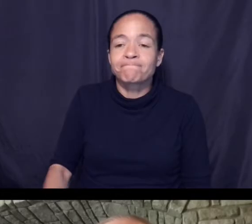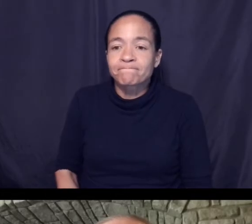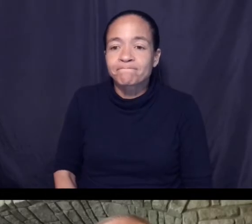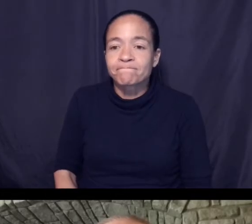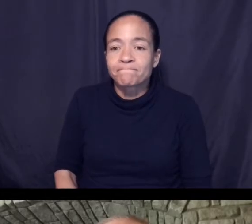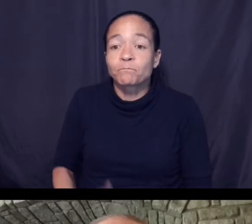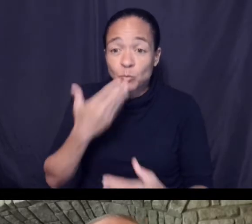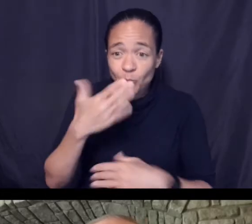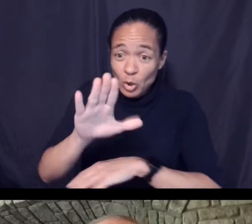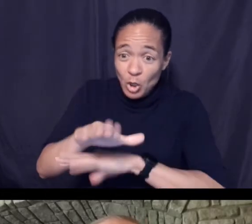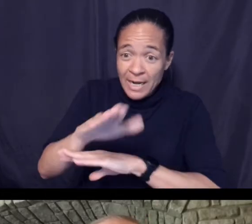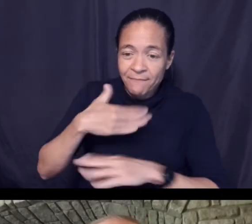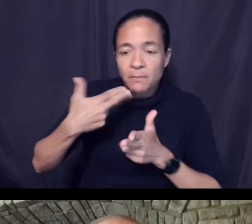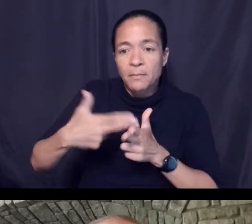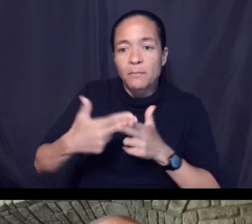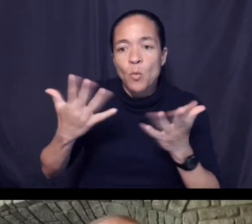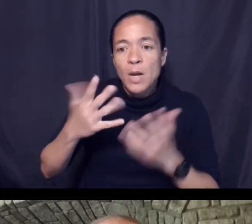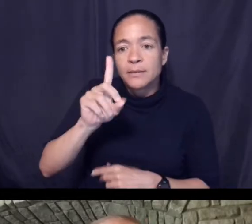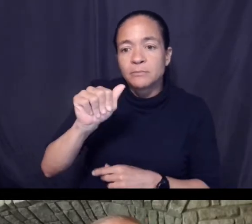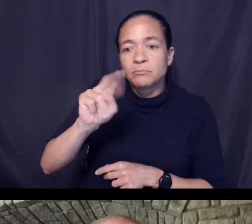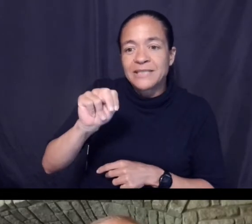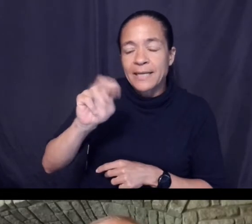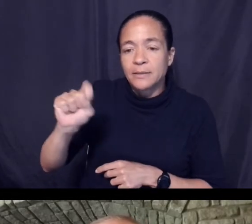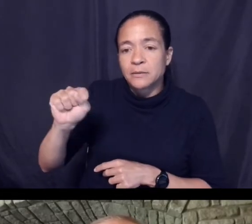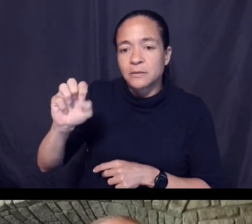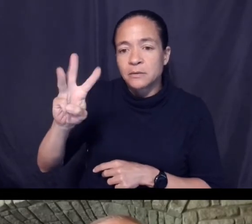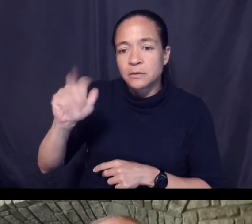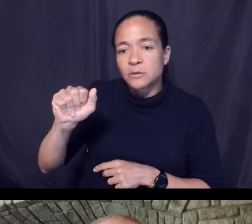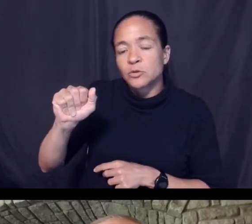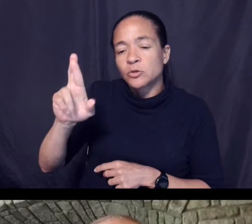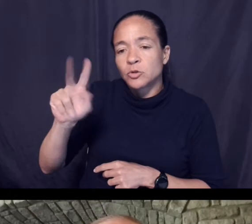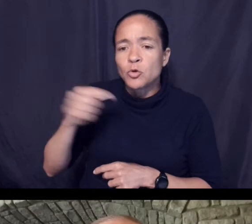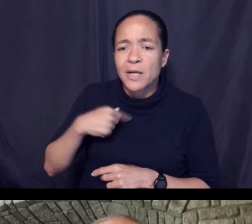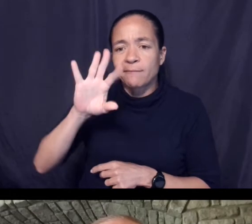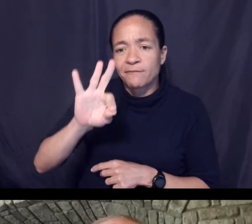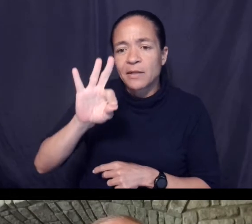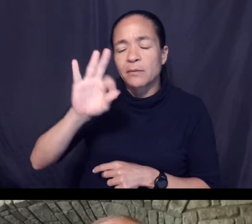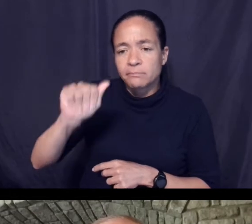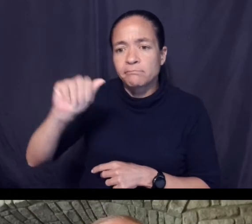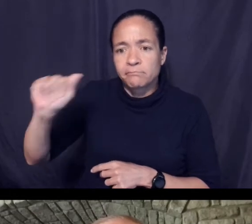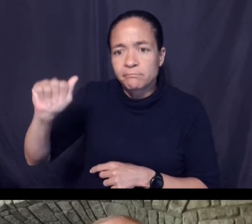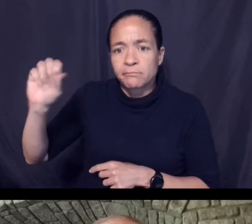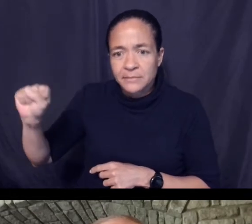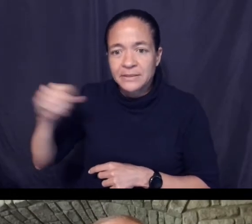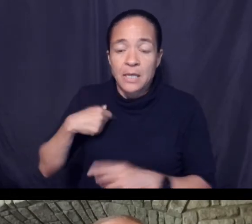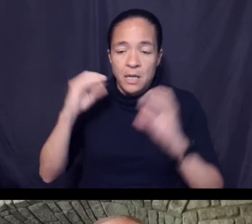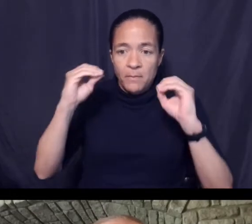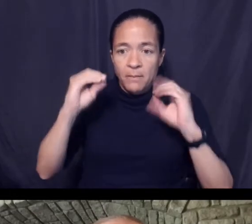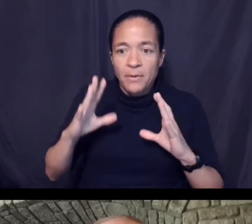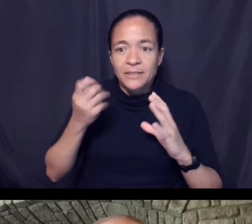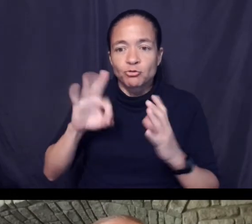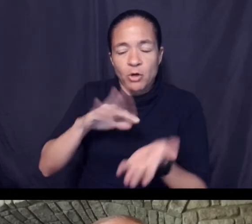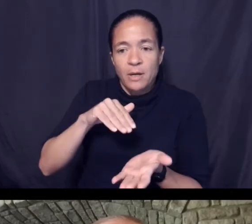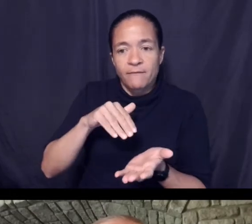Good afternoon. My name is Dan Stewart. I'm a fellow of the American Academy of Pediatrics. I'm a